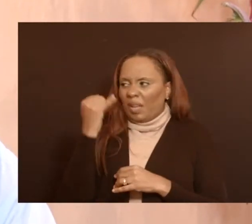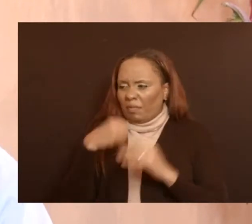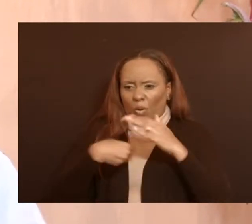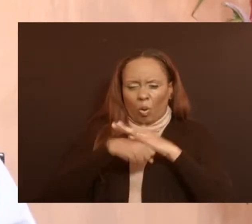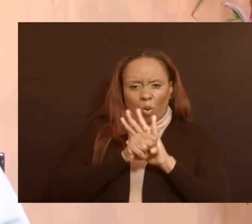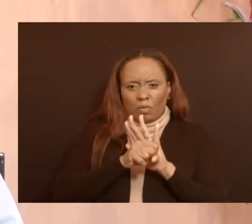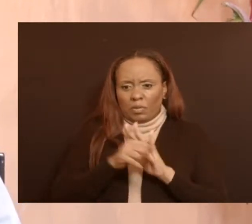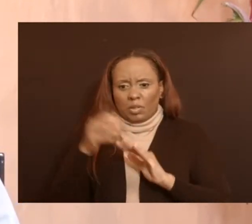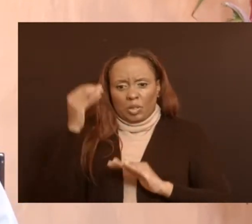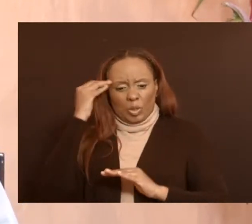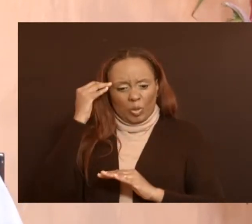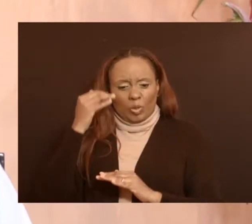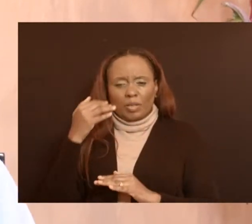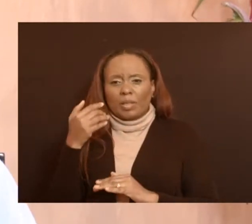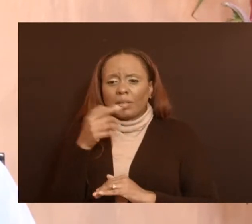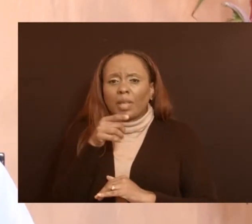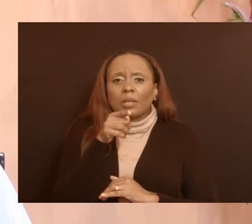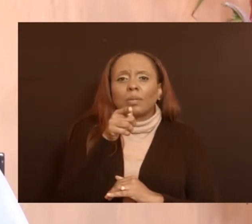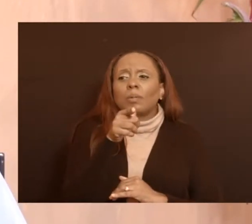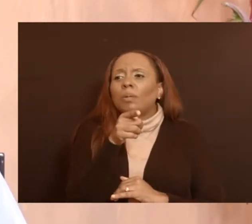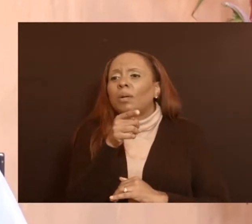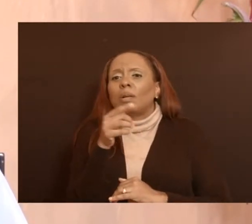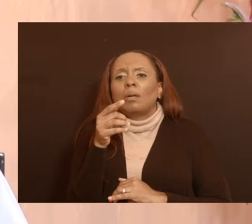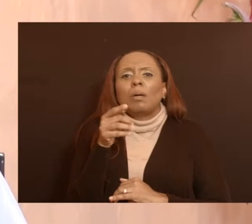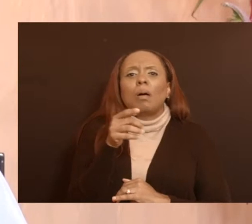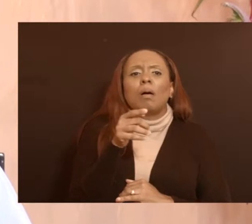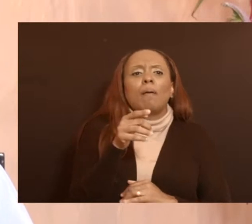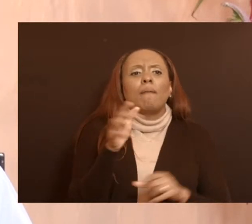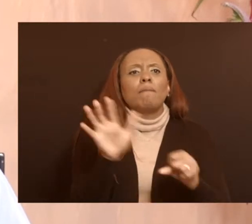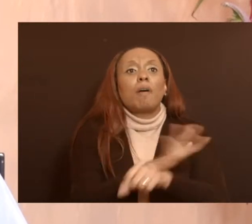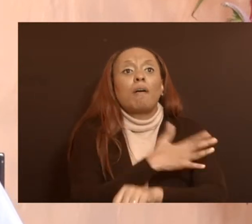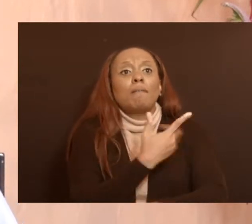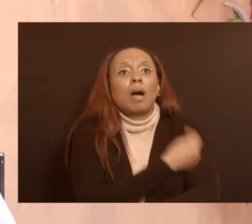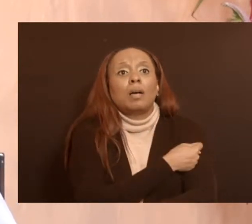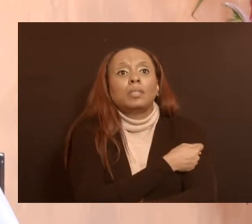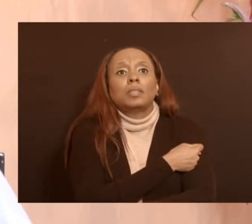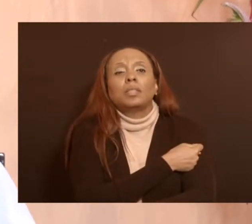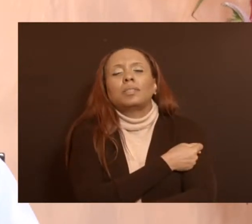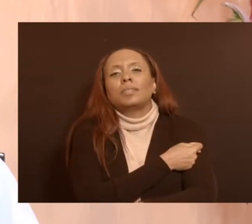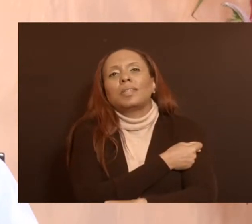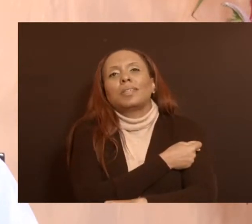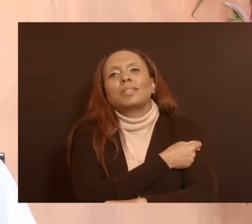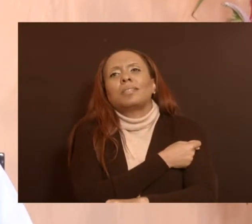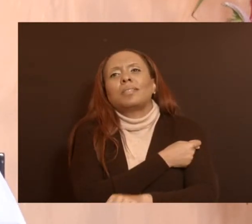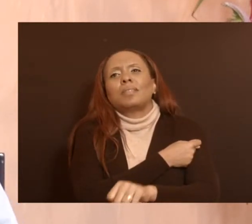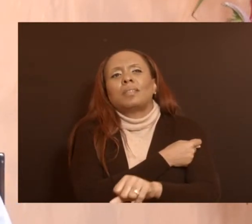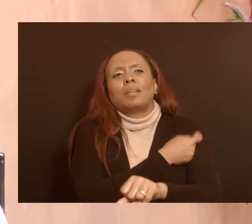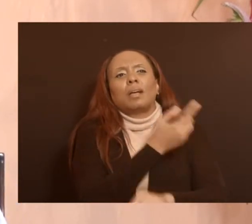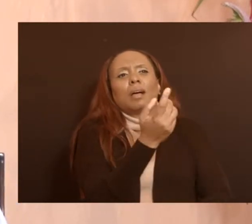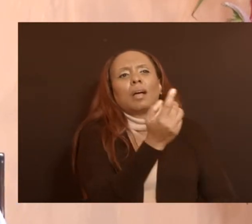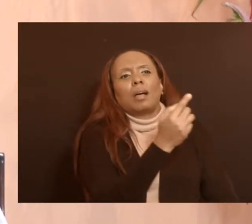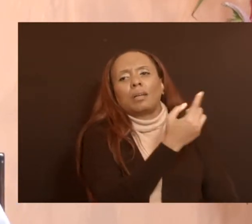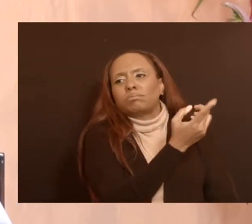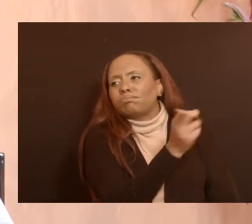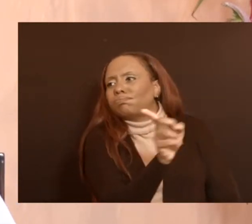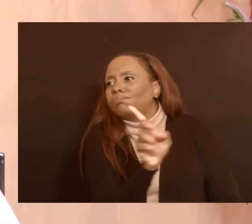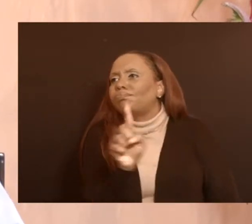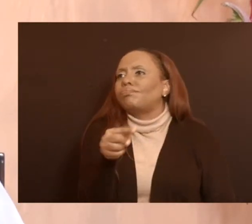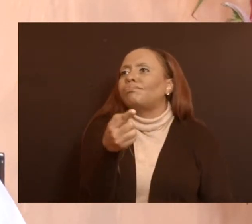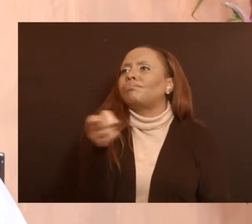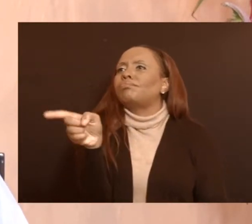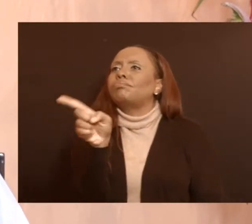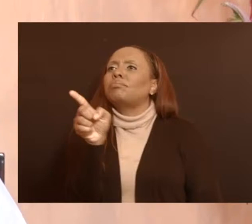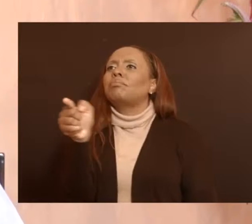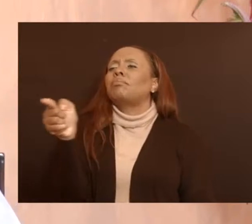fully vaccinated. No. The virus looking for people for vulnerable. The virus looking for people to feed